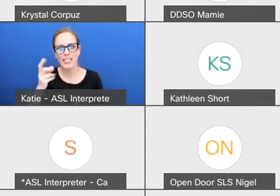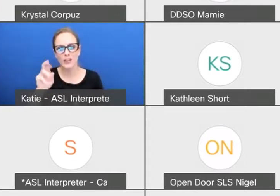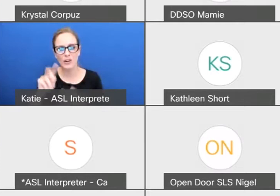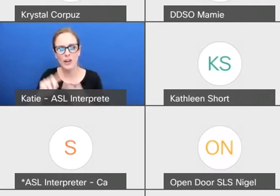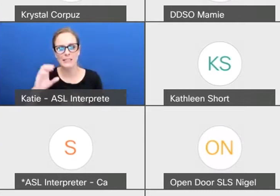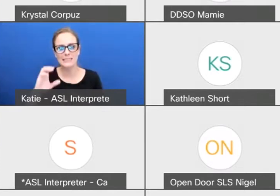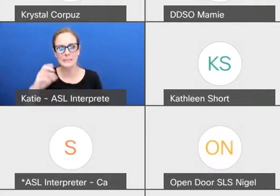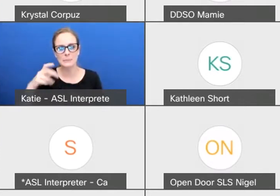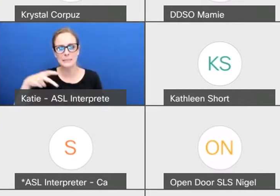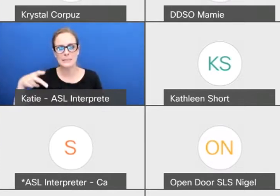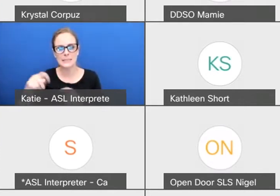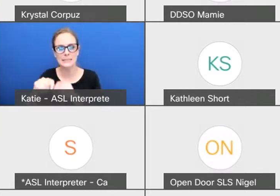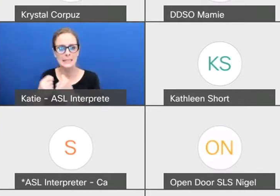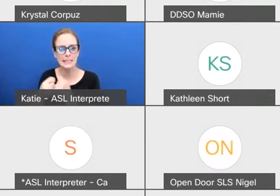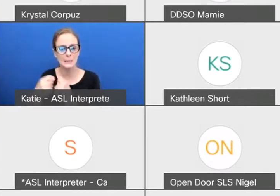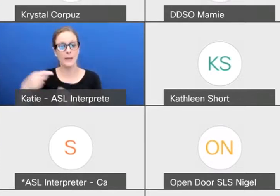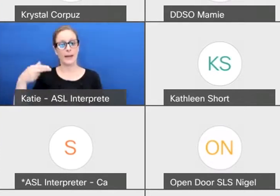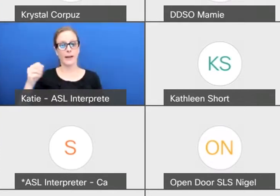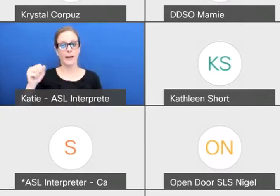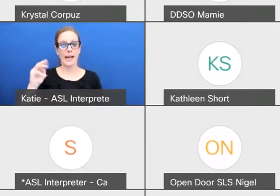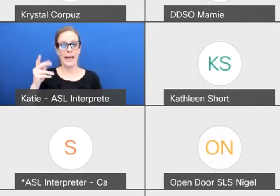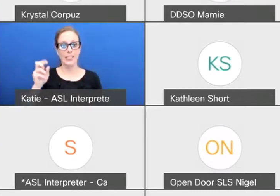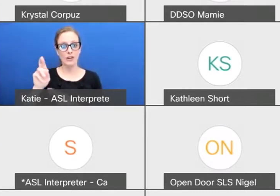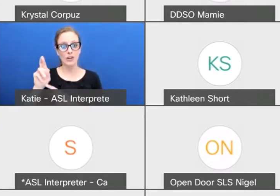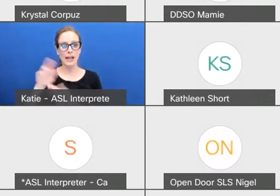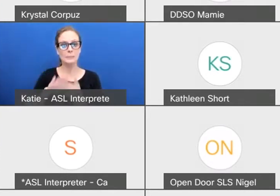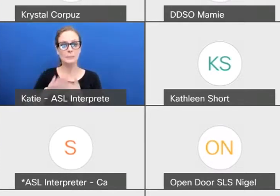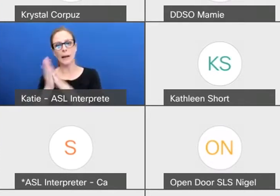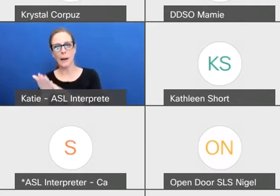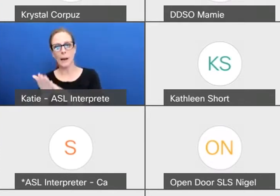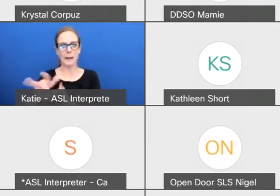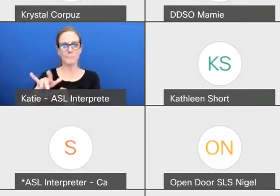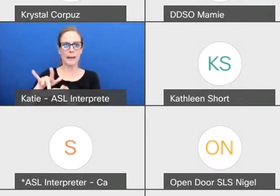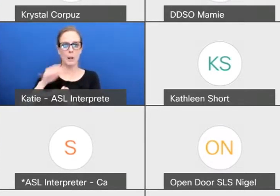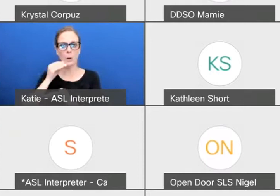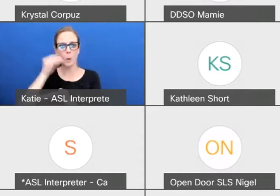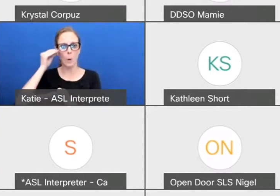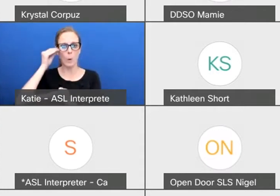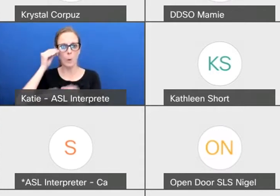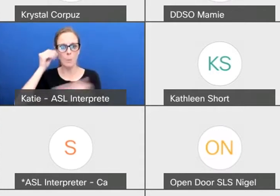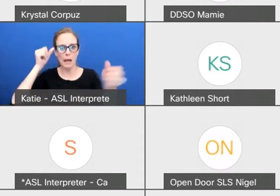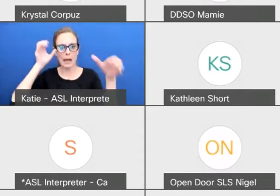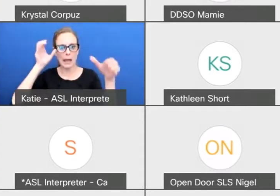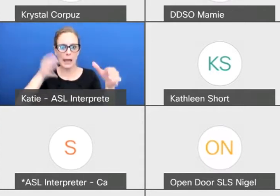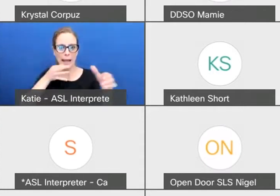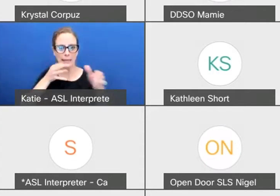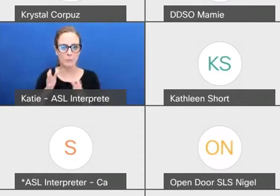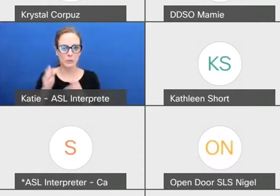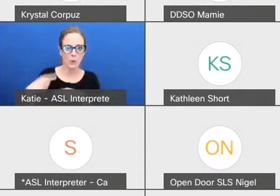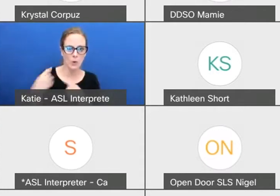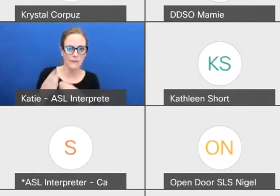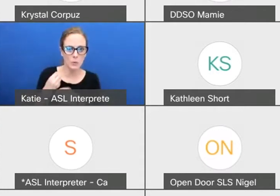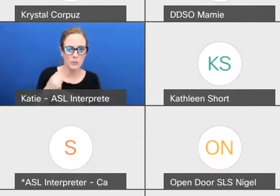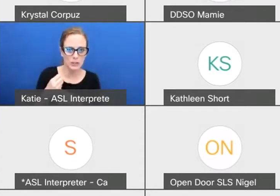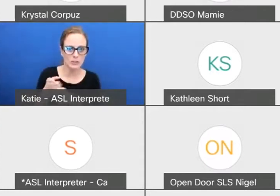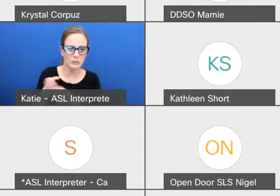doing this. Heather has become kind of our medical home expert over these years in community services. And so I'm